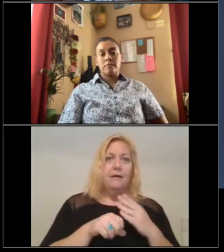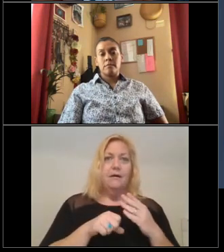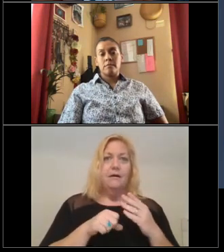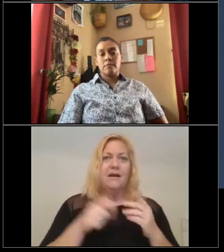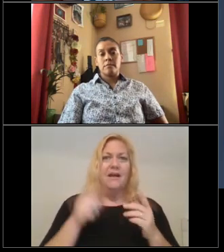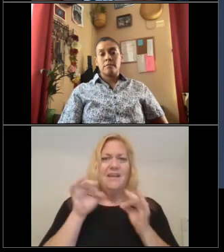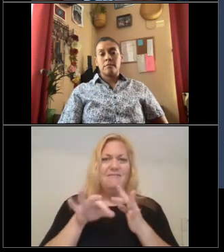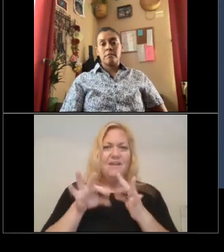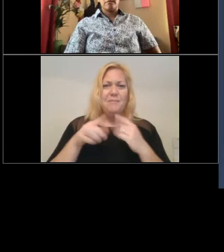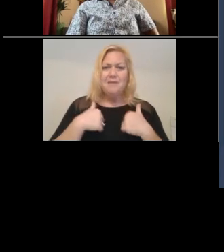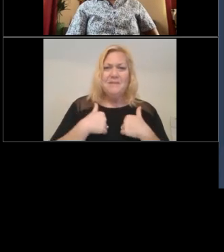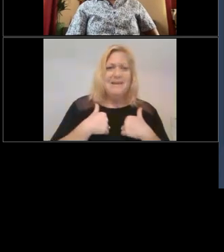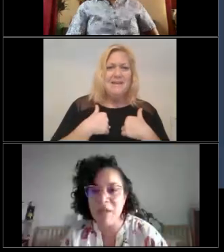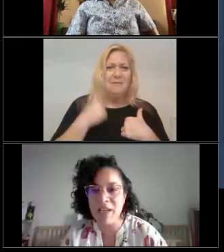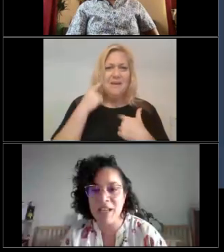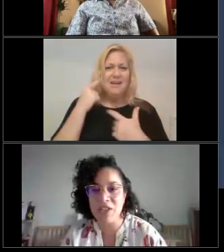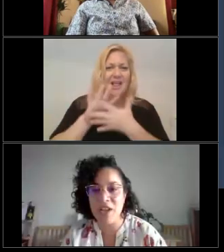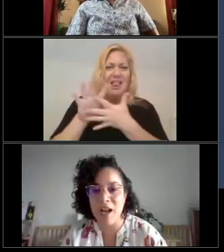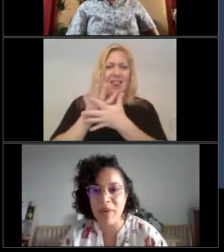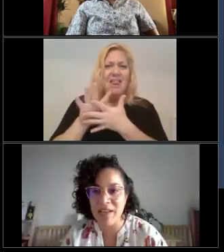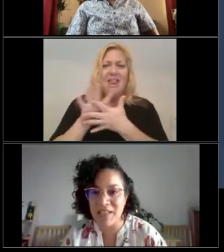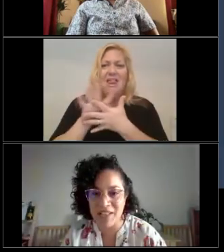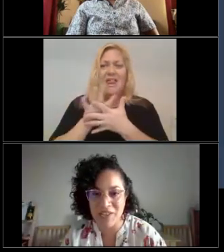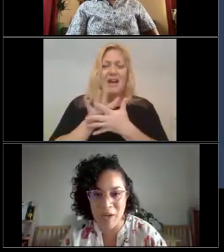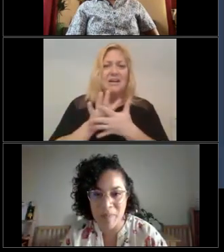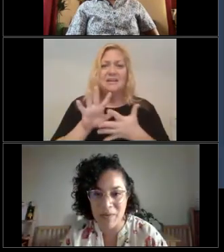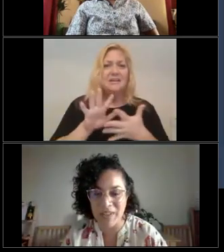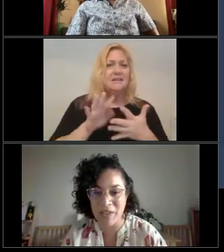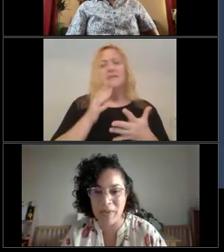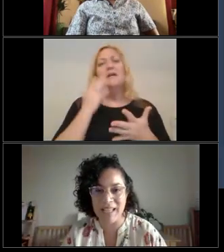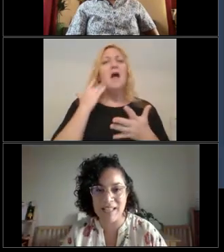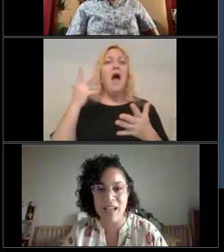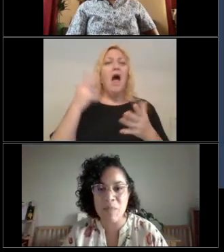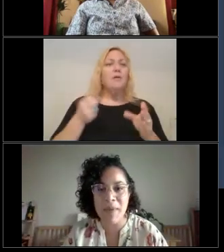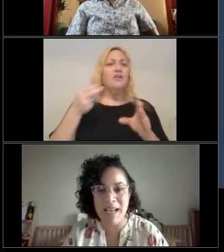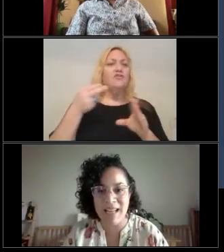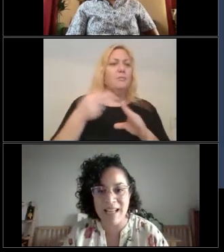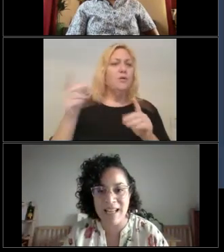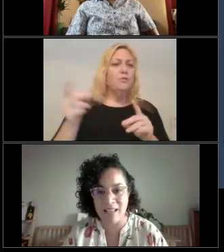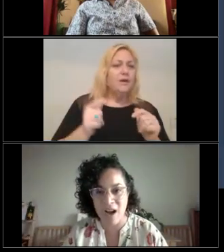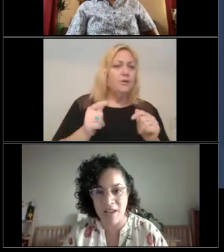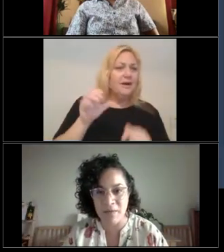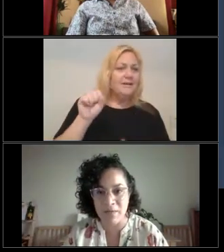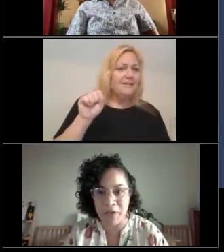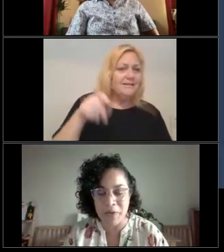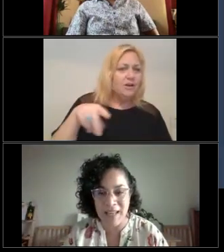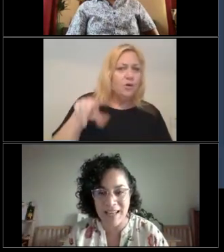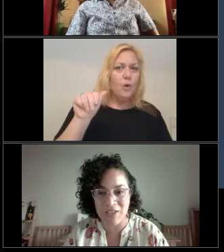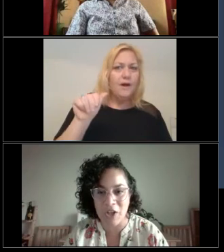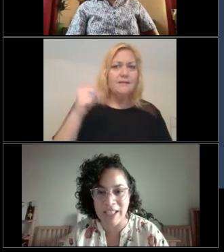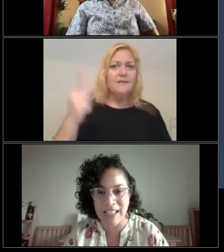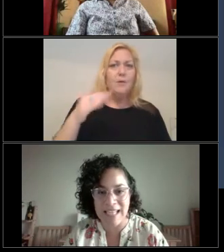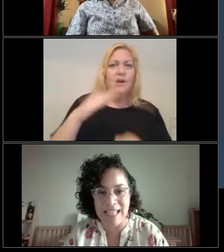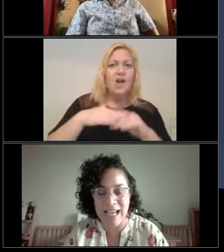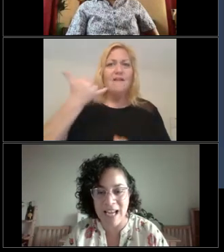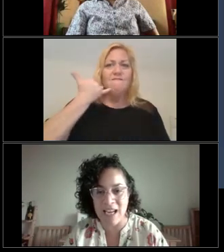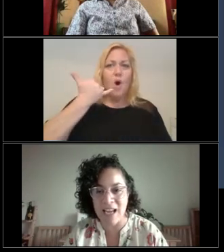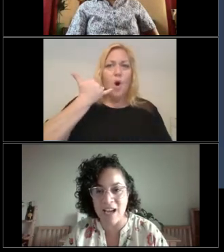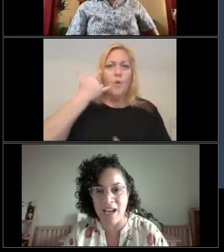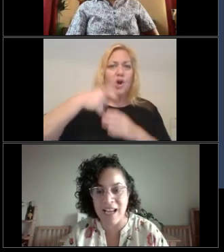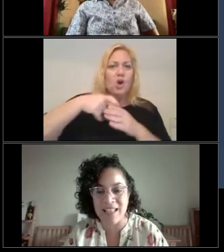me? Oh, no. Sorry, Jane, I'm gonna jump in really quick. Somebody is on the phone that has called